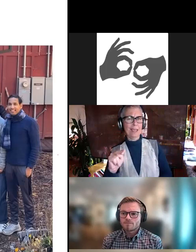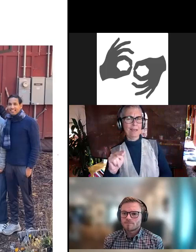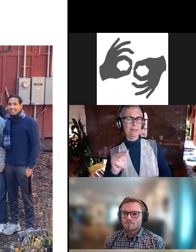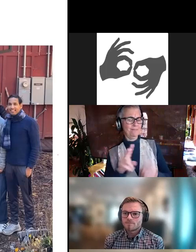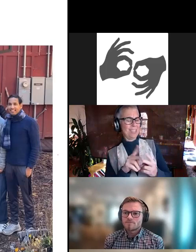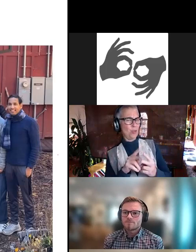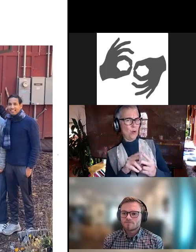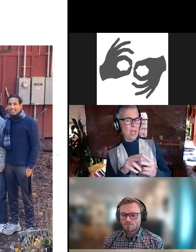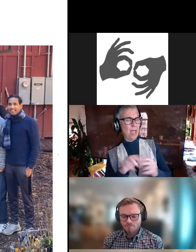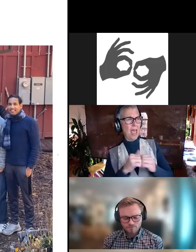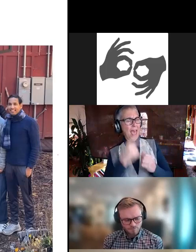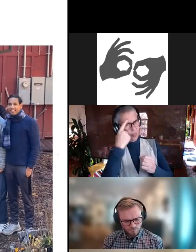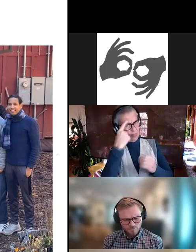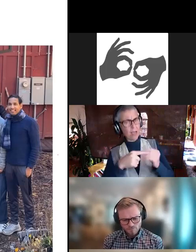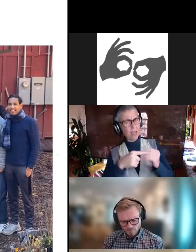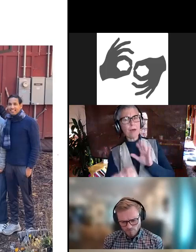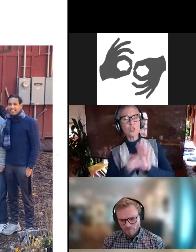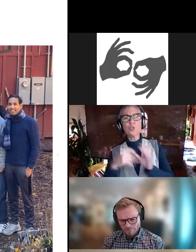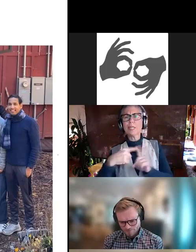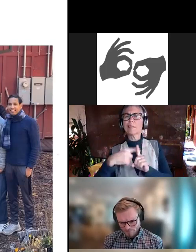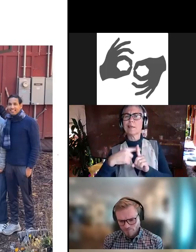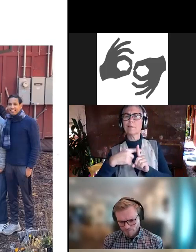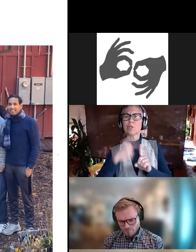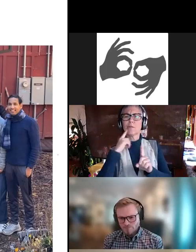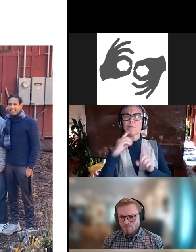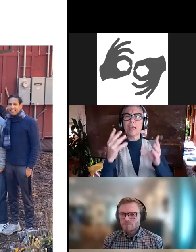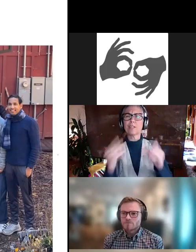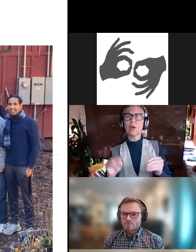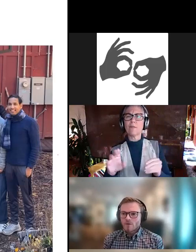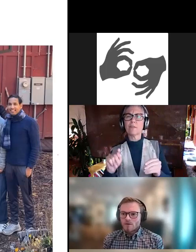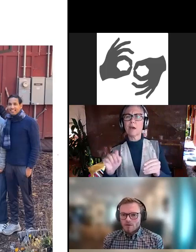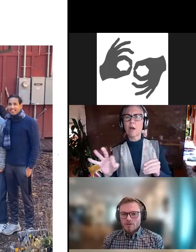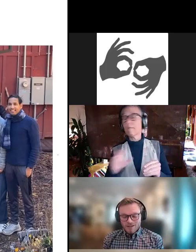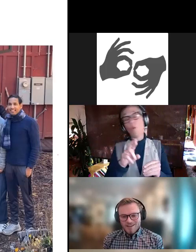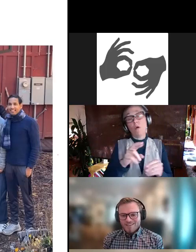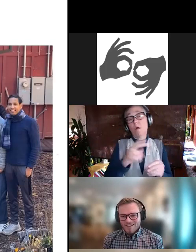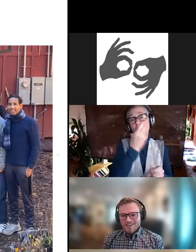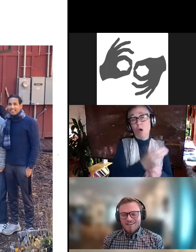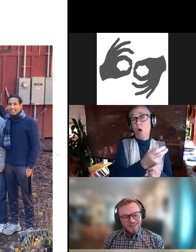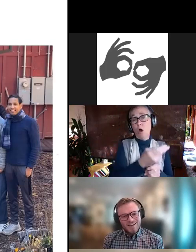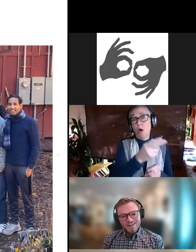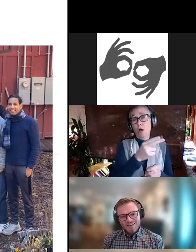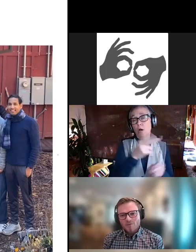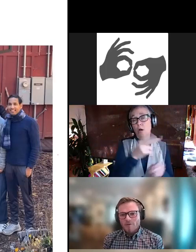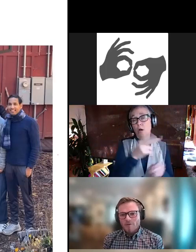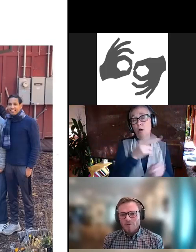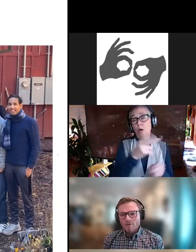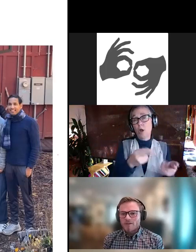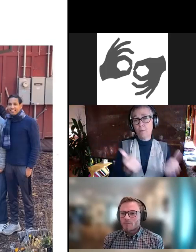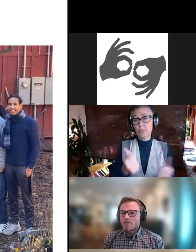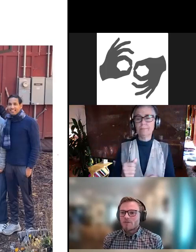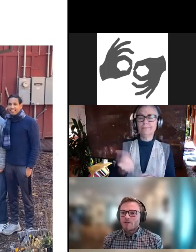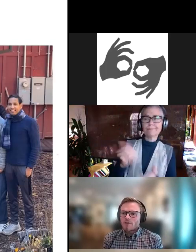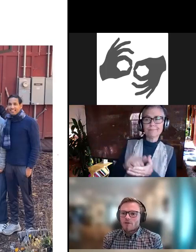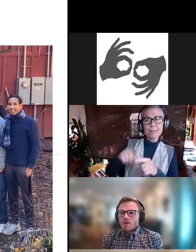would you think about choosing like the temperature for the soft cutoff or the hard cutoff itself? Yeah, again, it'll depend